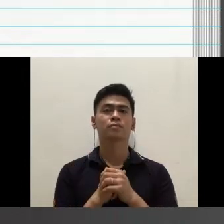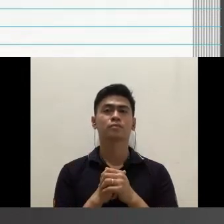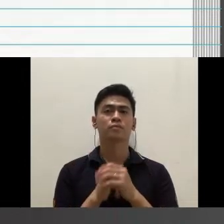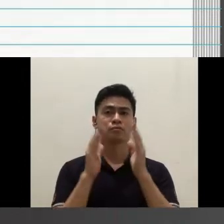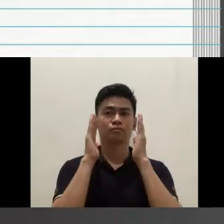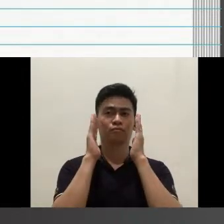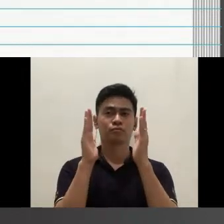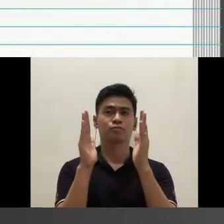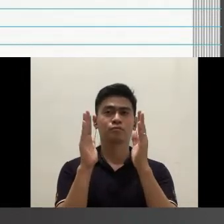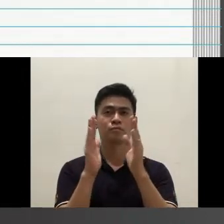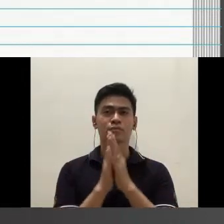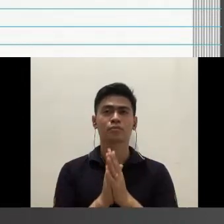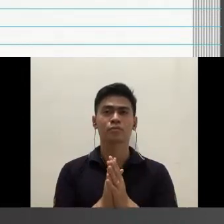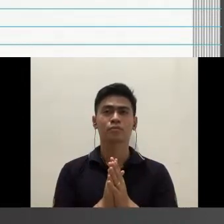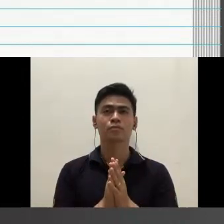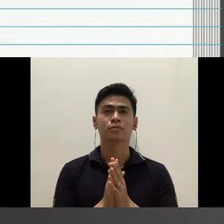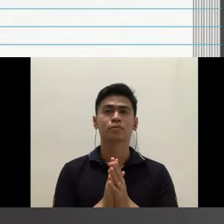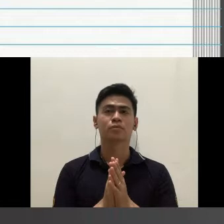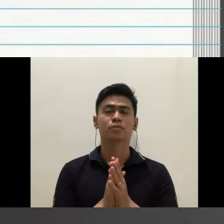be argued.